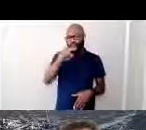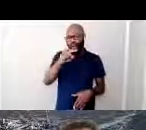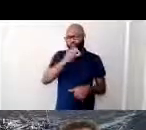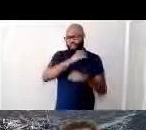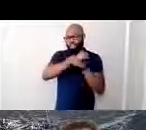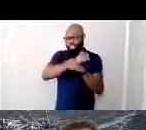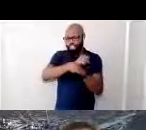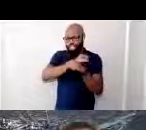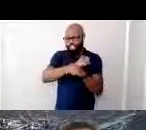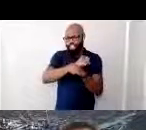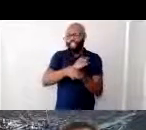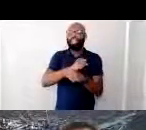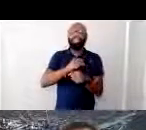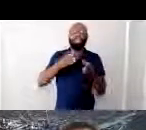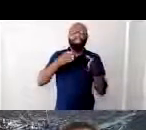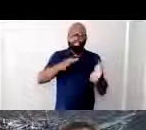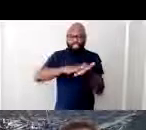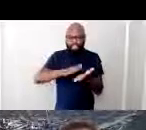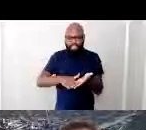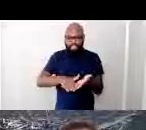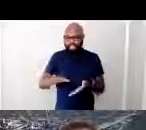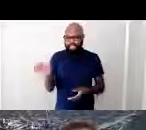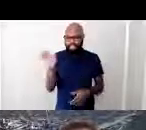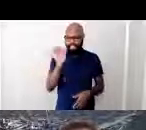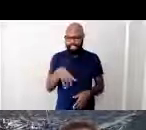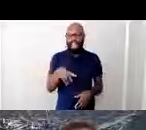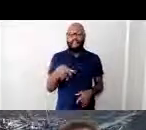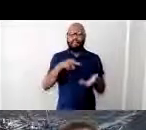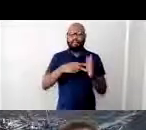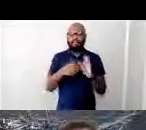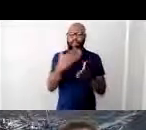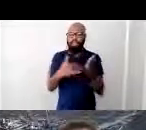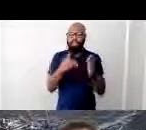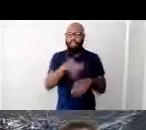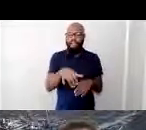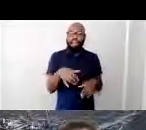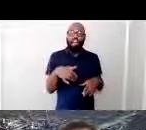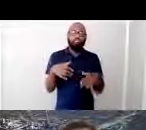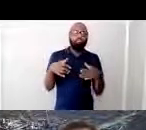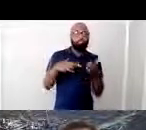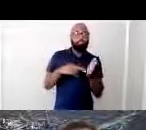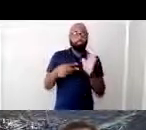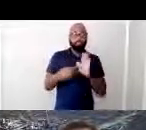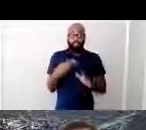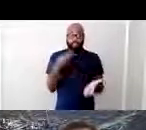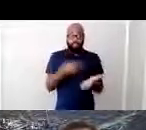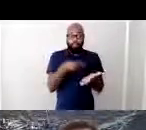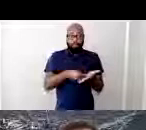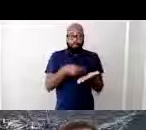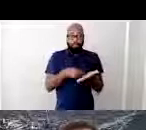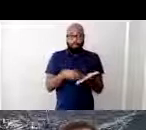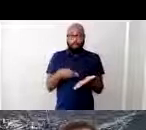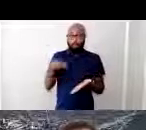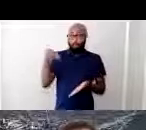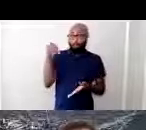security, street cleaning, stuff like that. So does that mean that that a portion of this is actually in kind, meaning the money is sort of paid to the festival, but